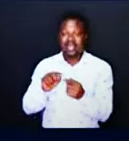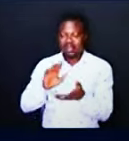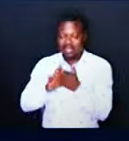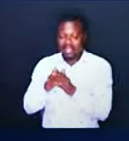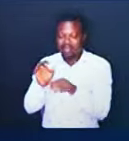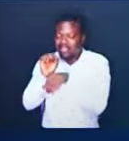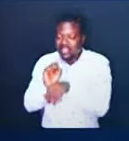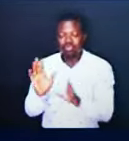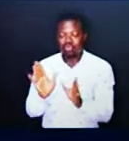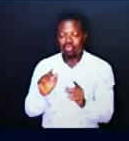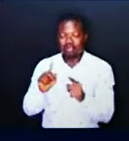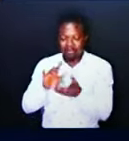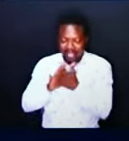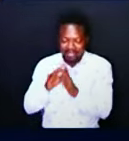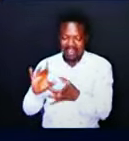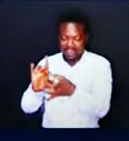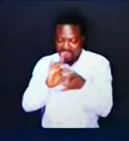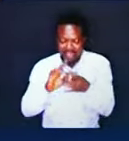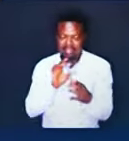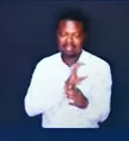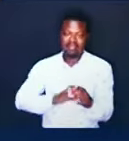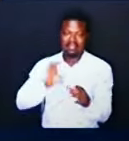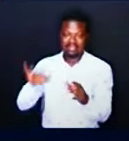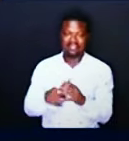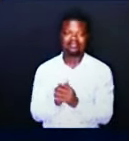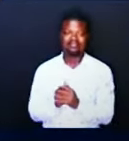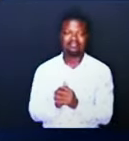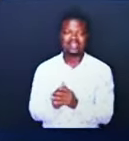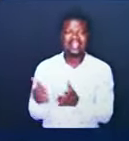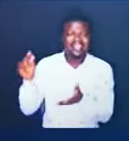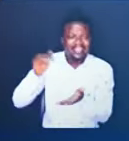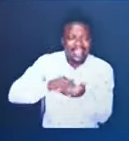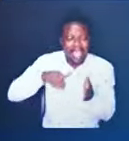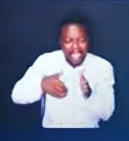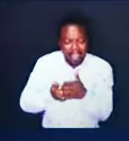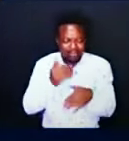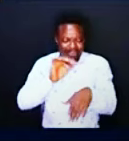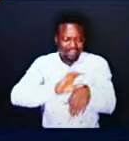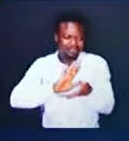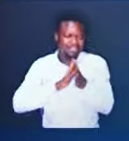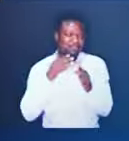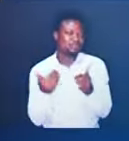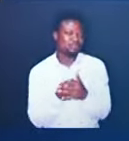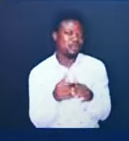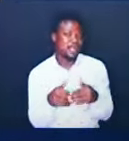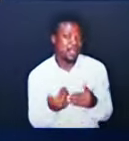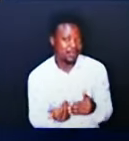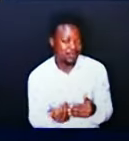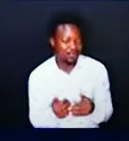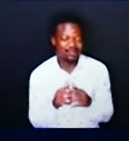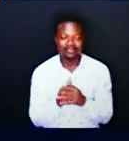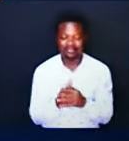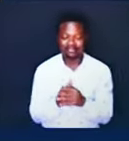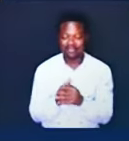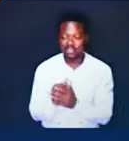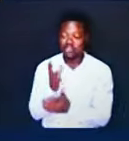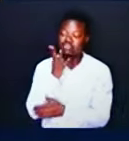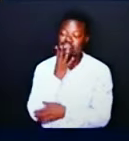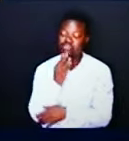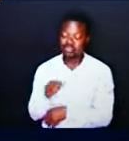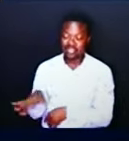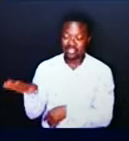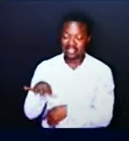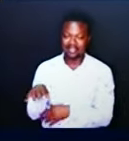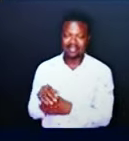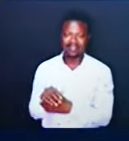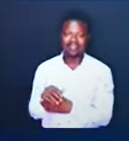wo ye nkoa e wo. What else makes this church new? It is new that Jews should no